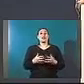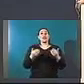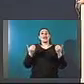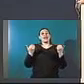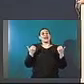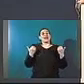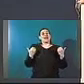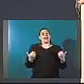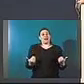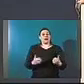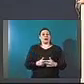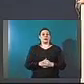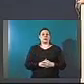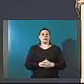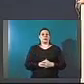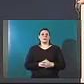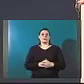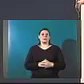Now,